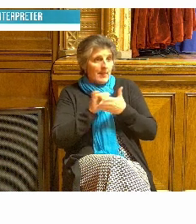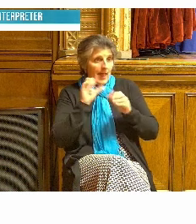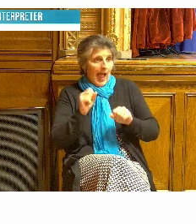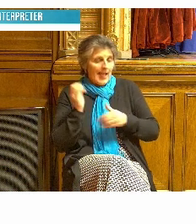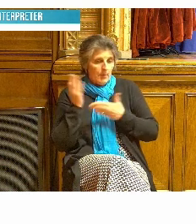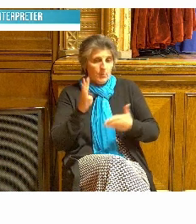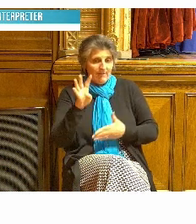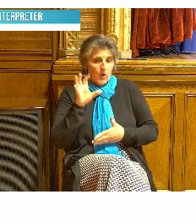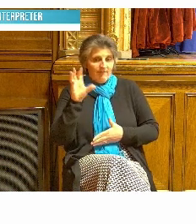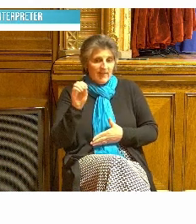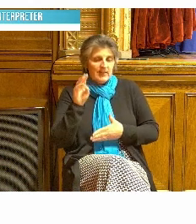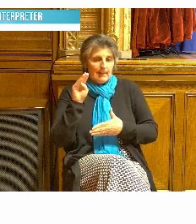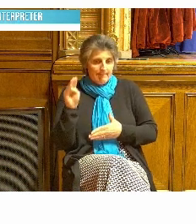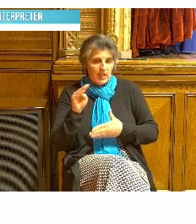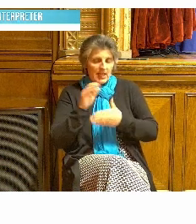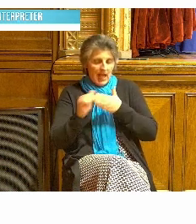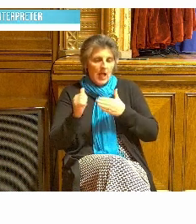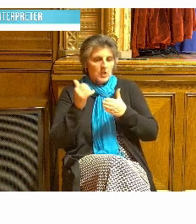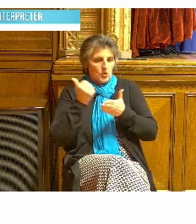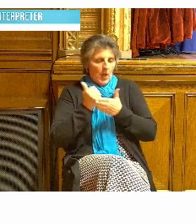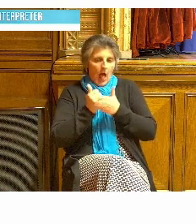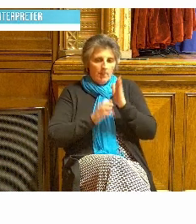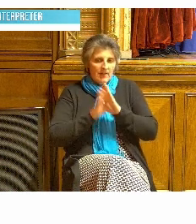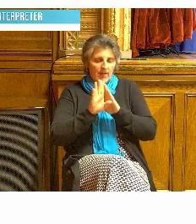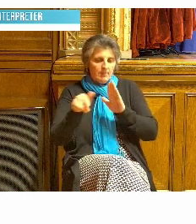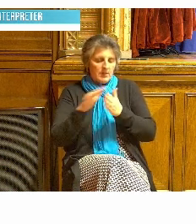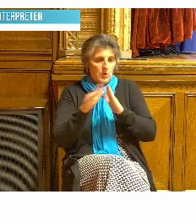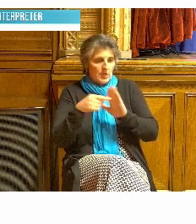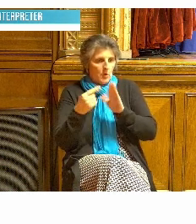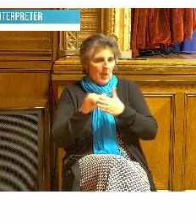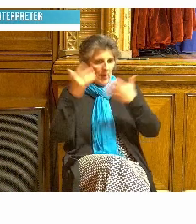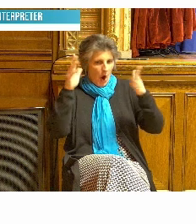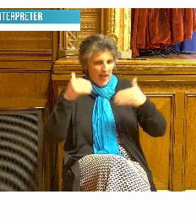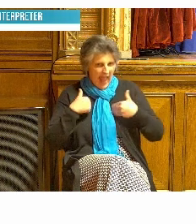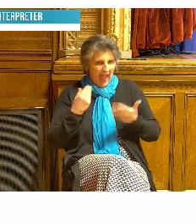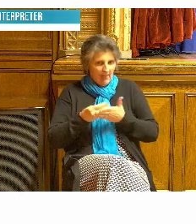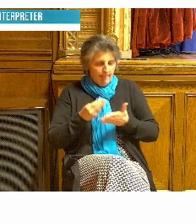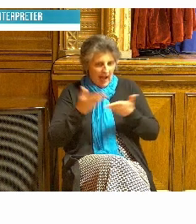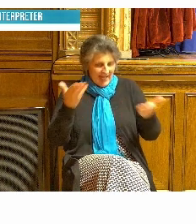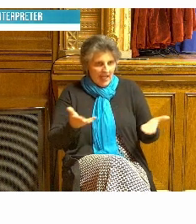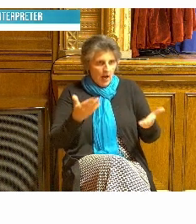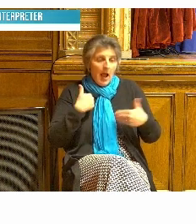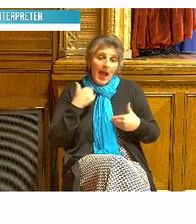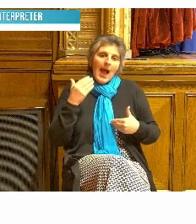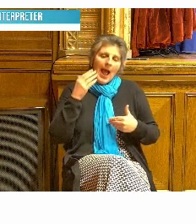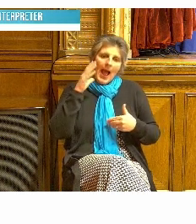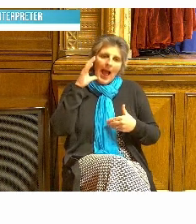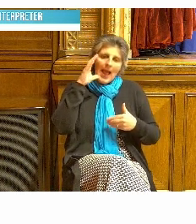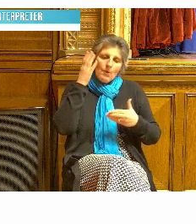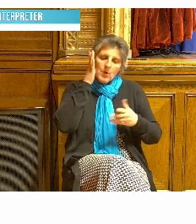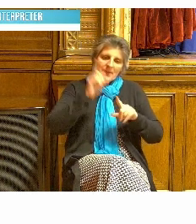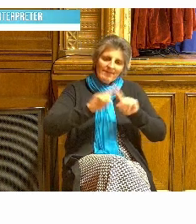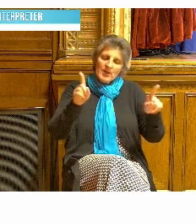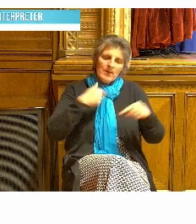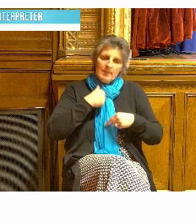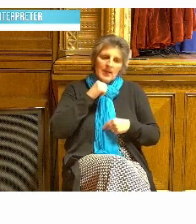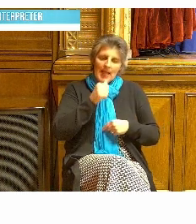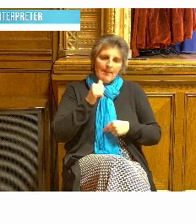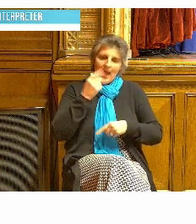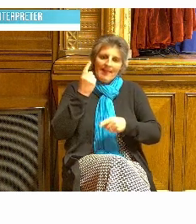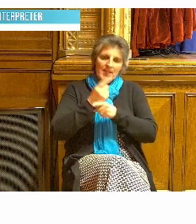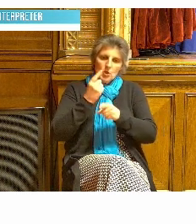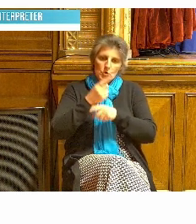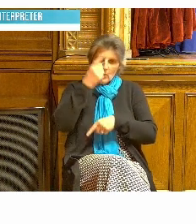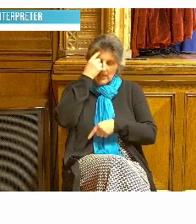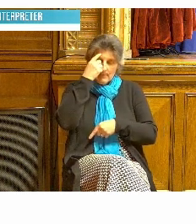bring $450 million to help redevelop this community and show them that we already have the money here, I bet you it would be totally different because I'm not the usual